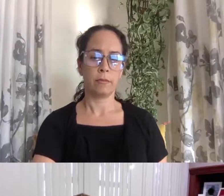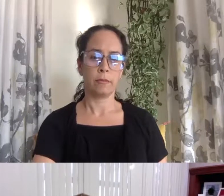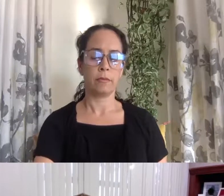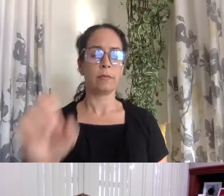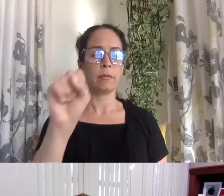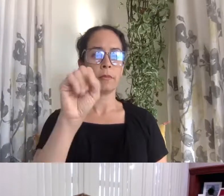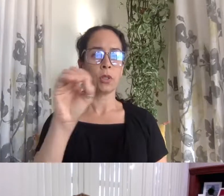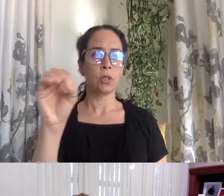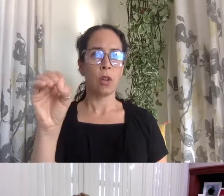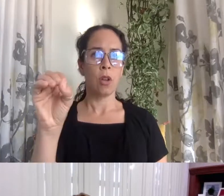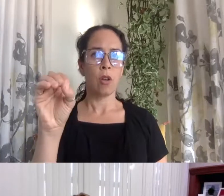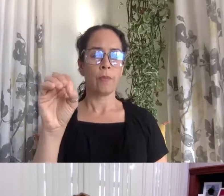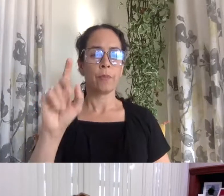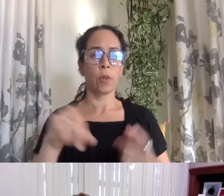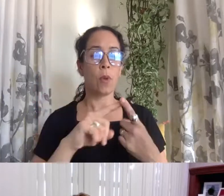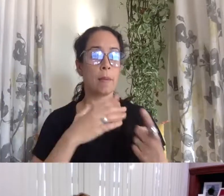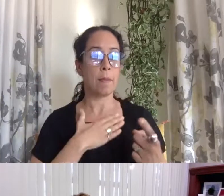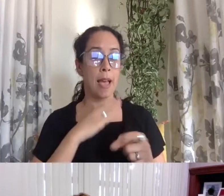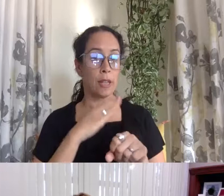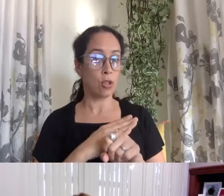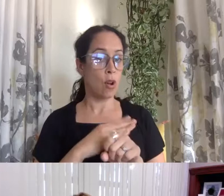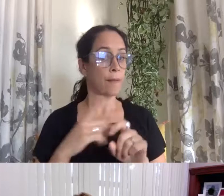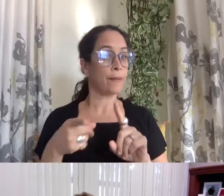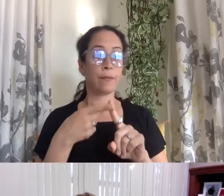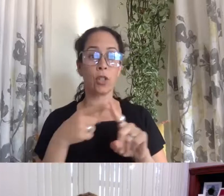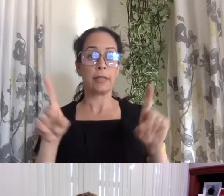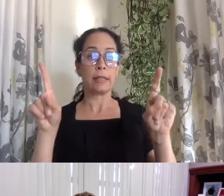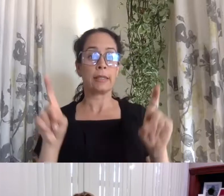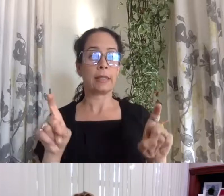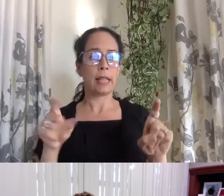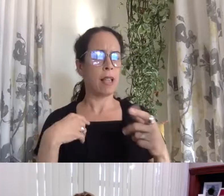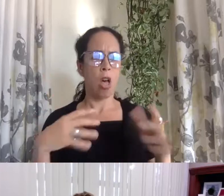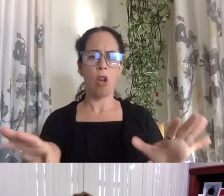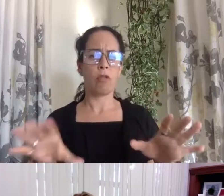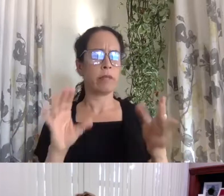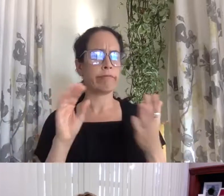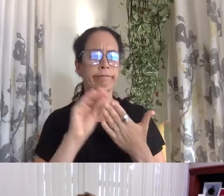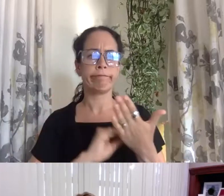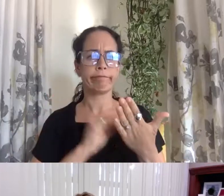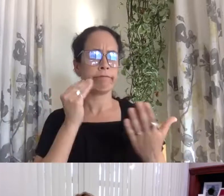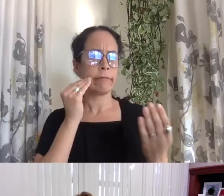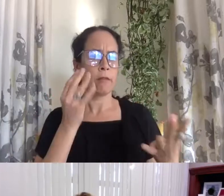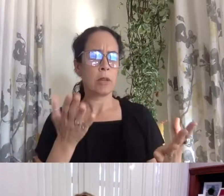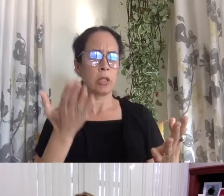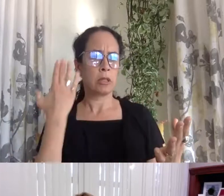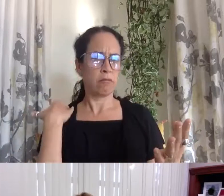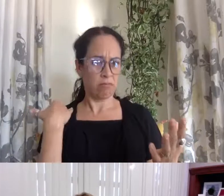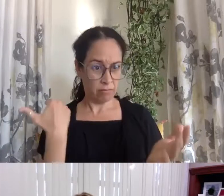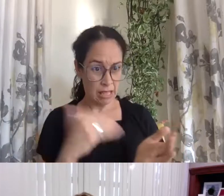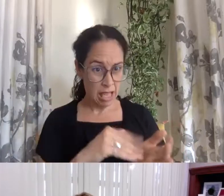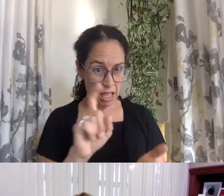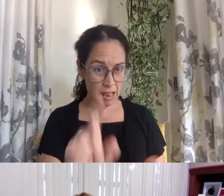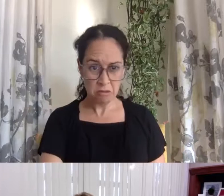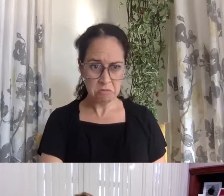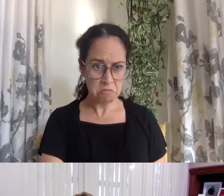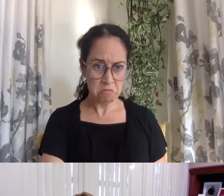So when my daughter first had the test, I already filled out all the information online. So I don't have to do it again, is that